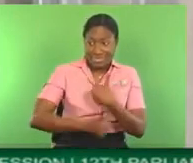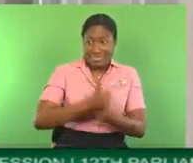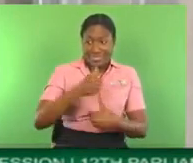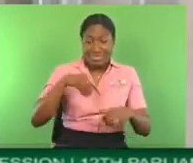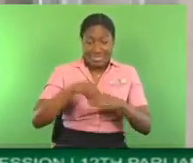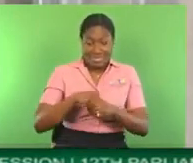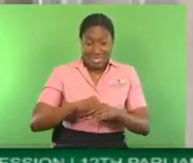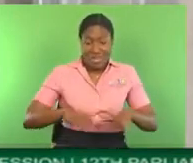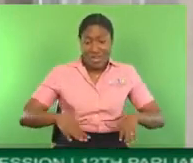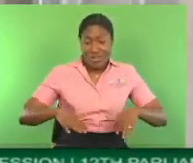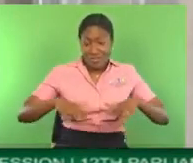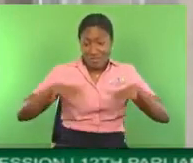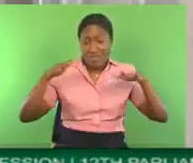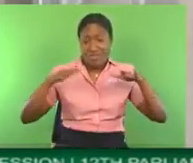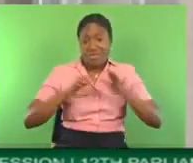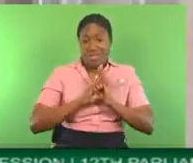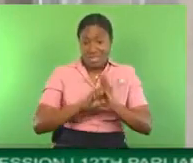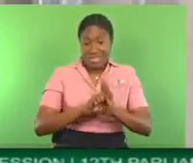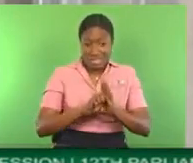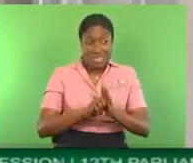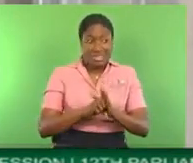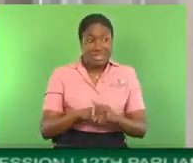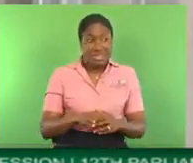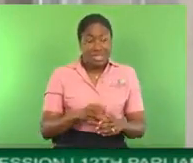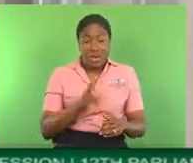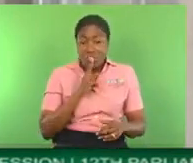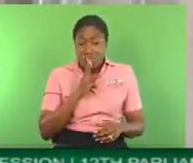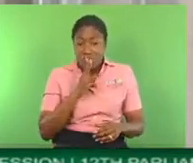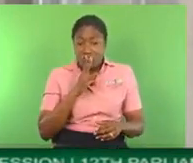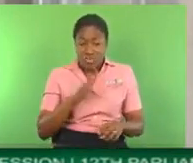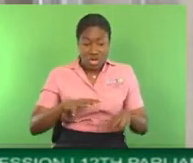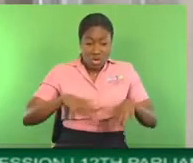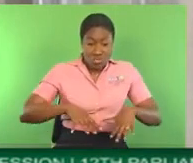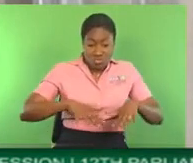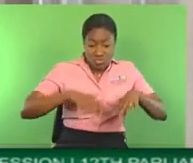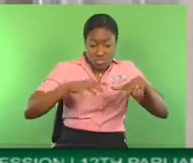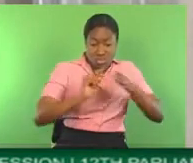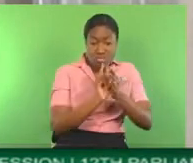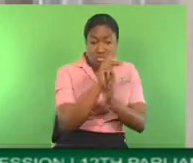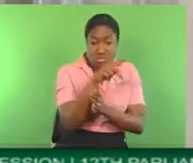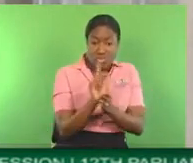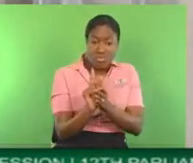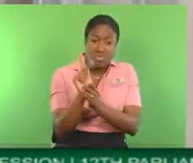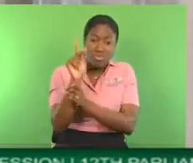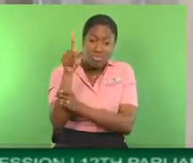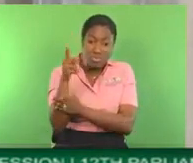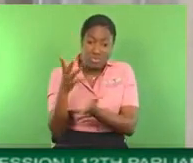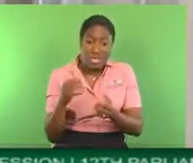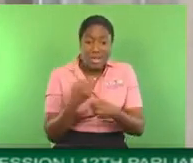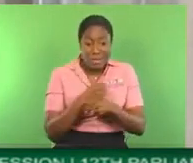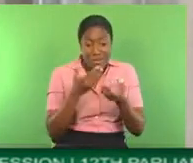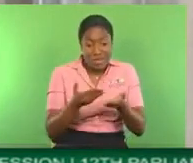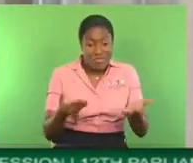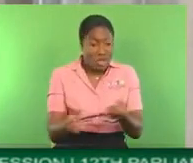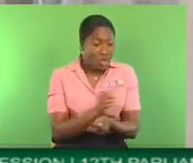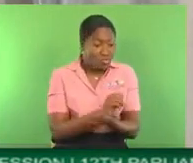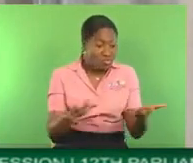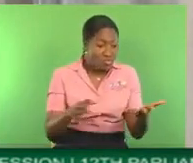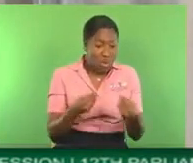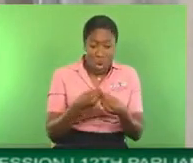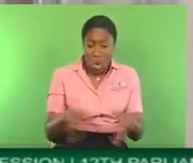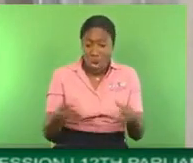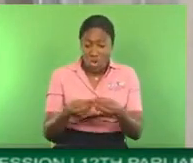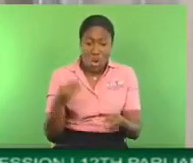to infrastructure like irrigation systems and storage facilities can further compound the losses.